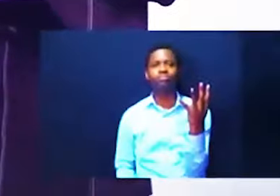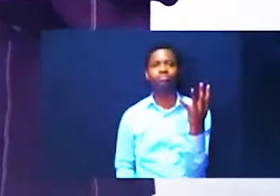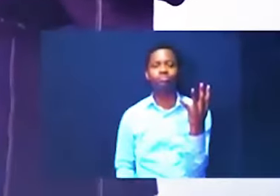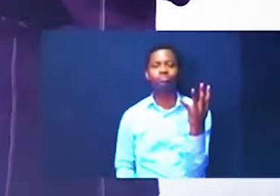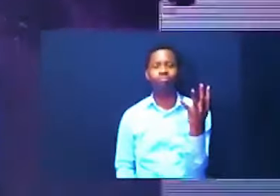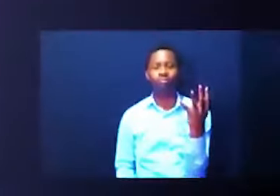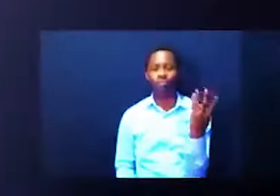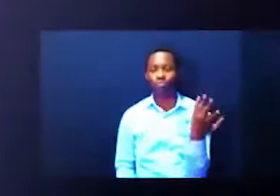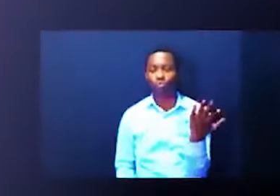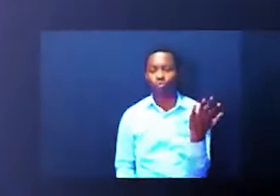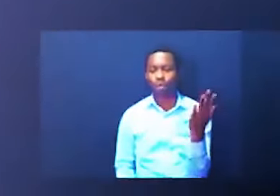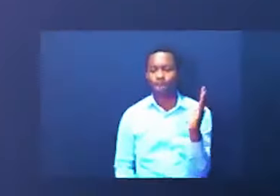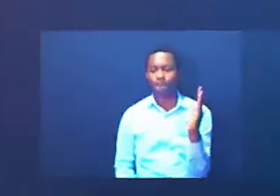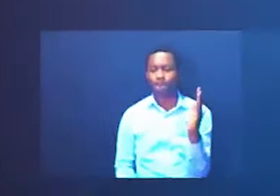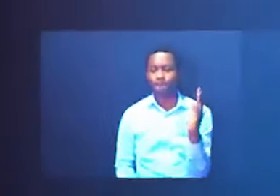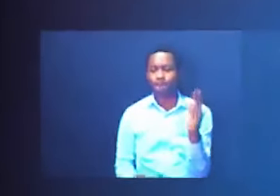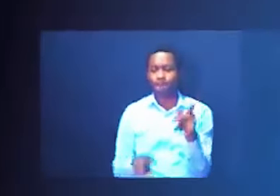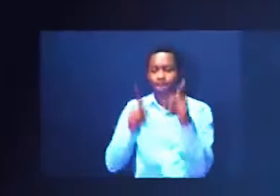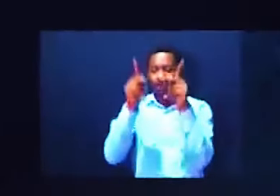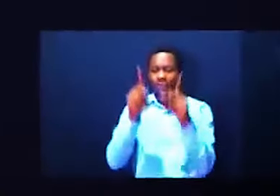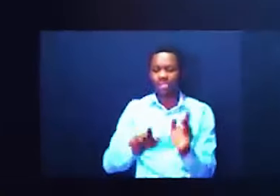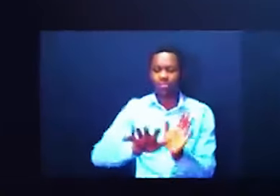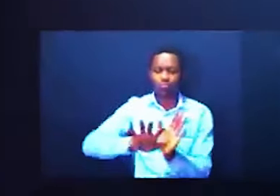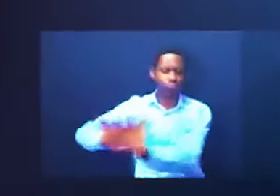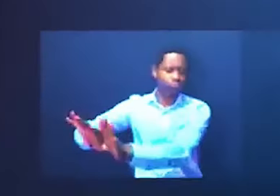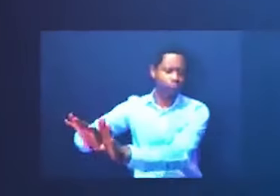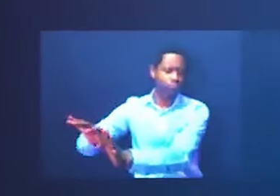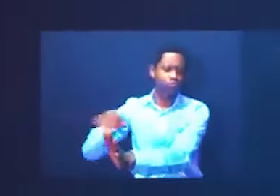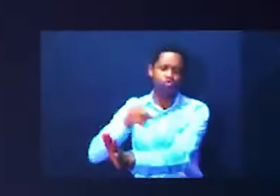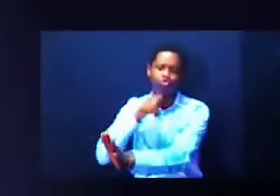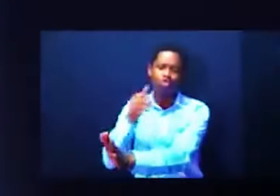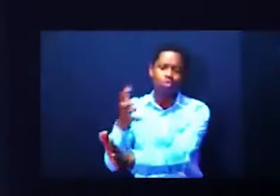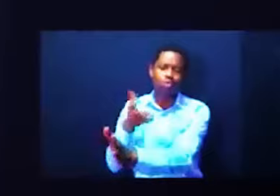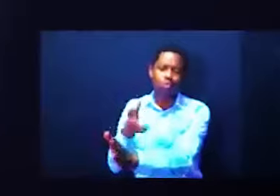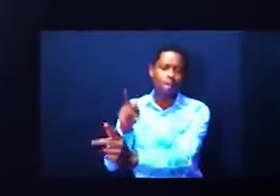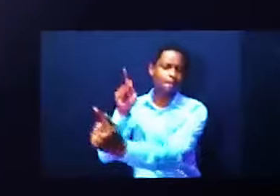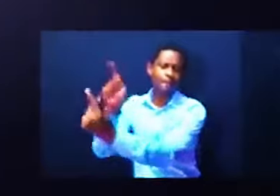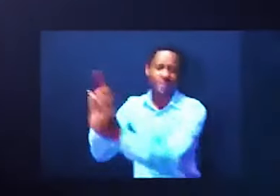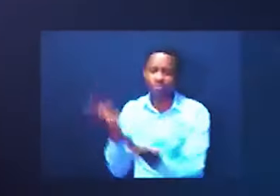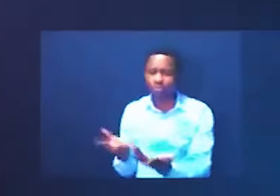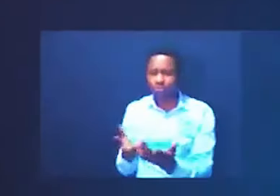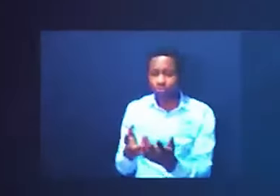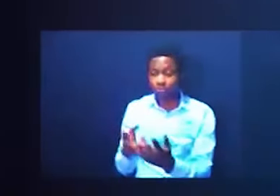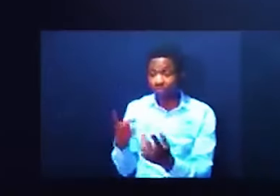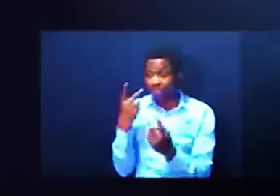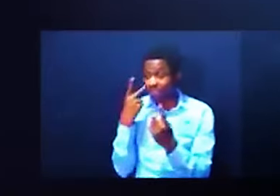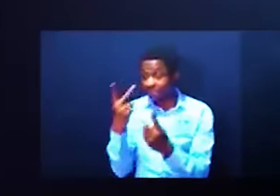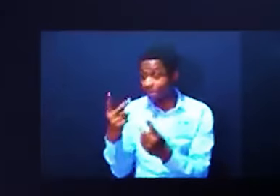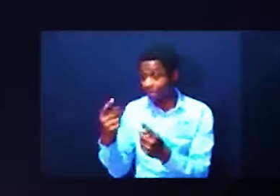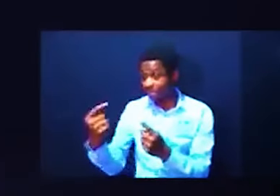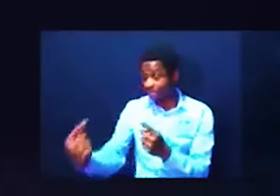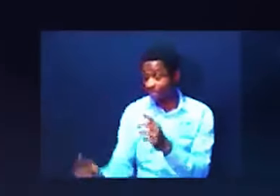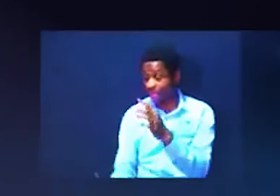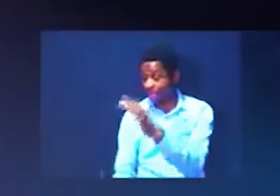avoid the person. You avoid the person.